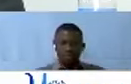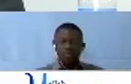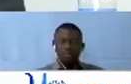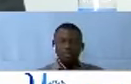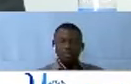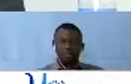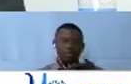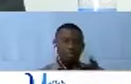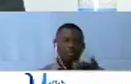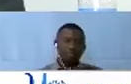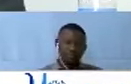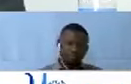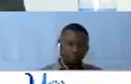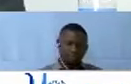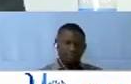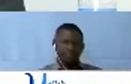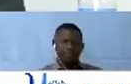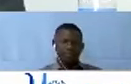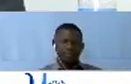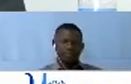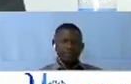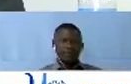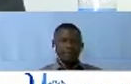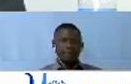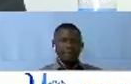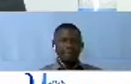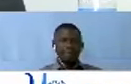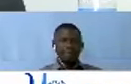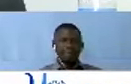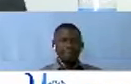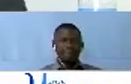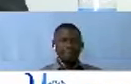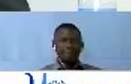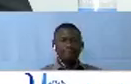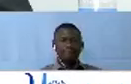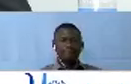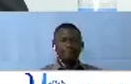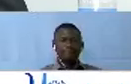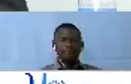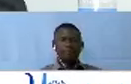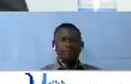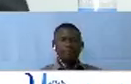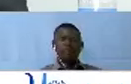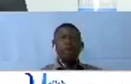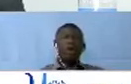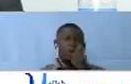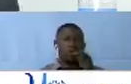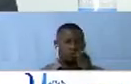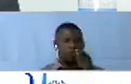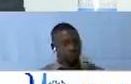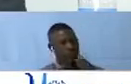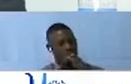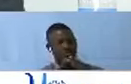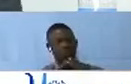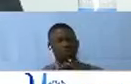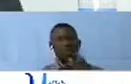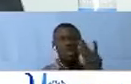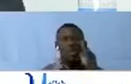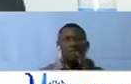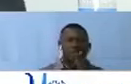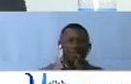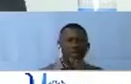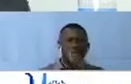mi e bundal mi londi e alfa to mon priya kisi kisi roke ete dabula ta milkon. And you will tell us whether